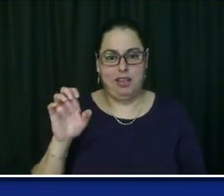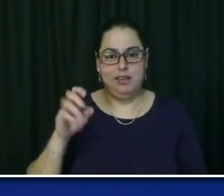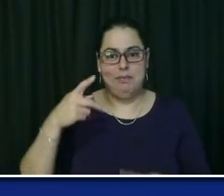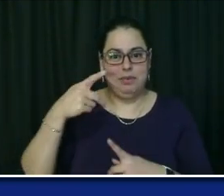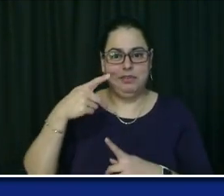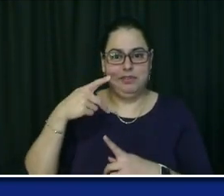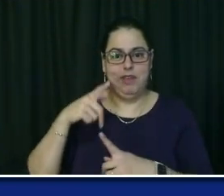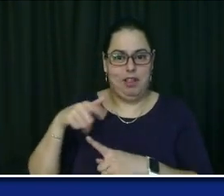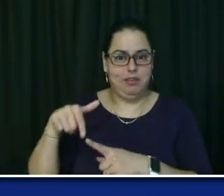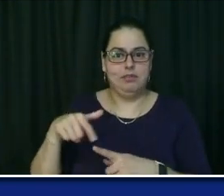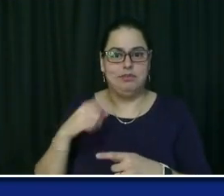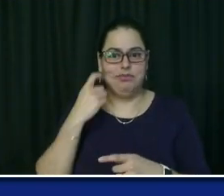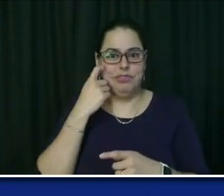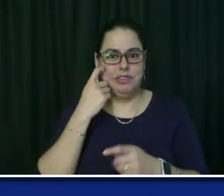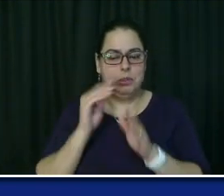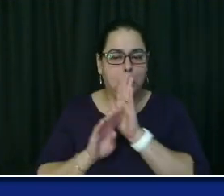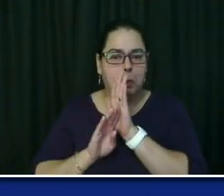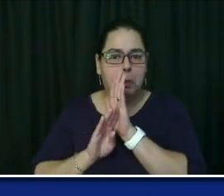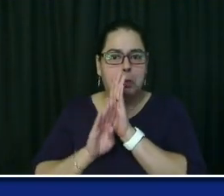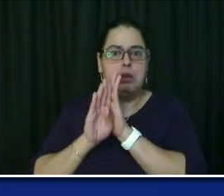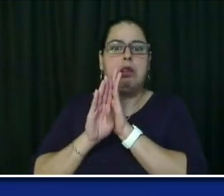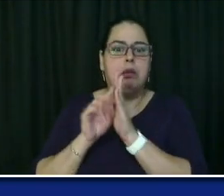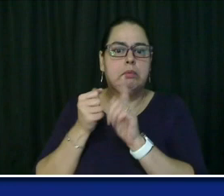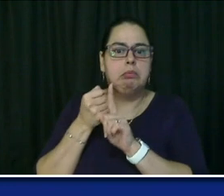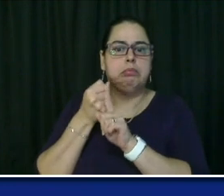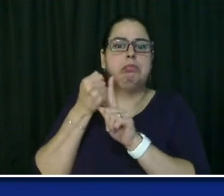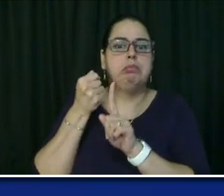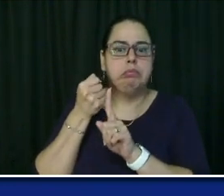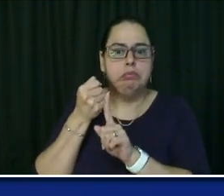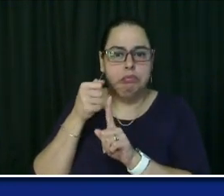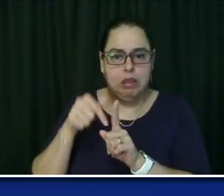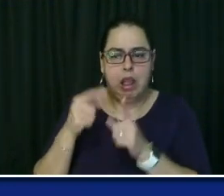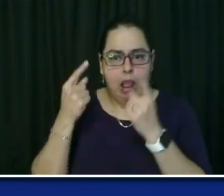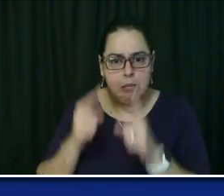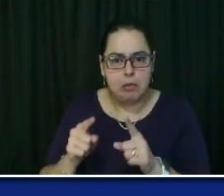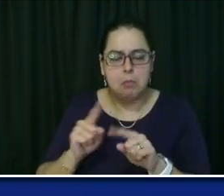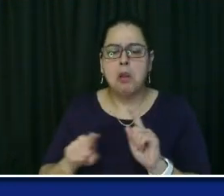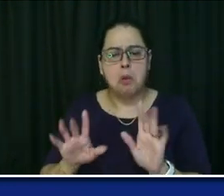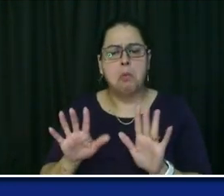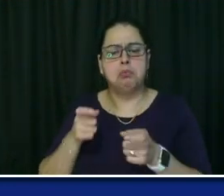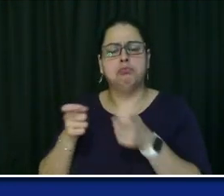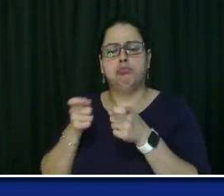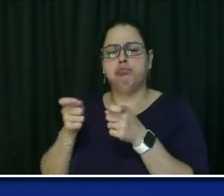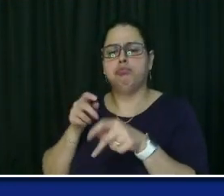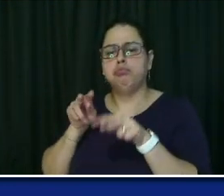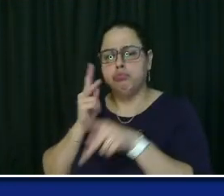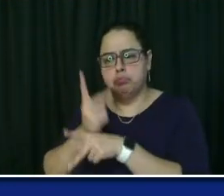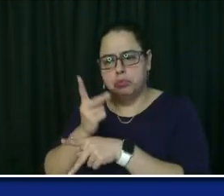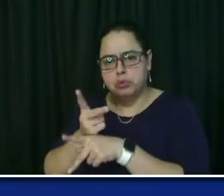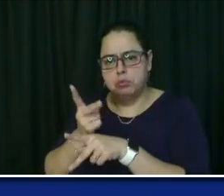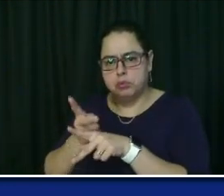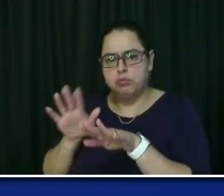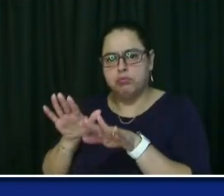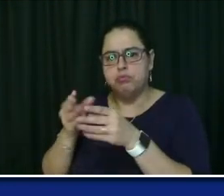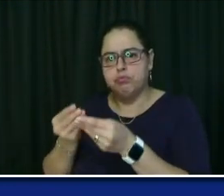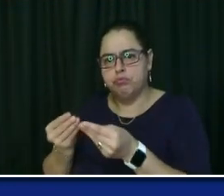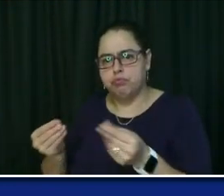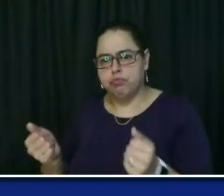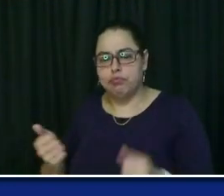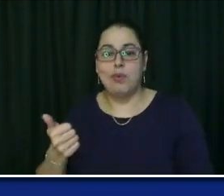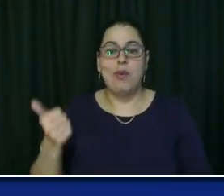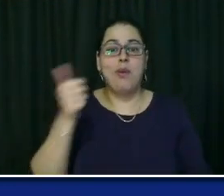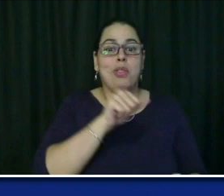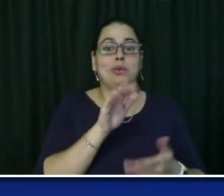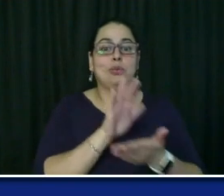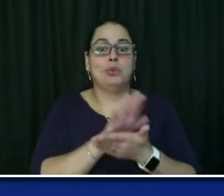of the schools that have opened where individuals have tested positive in this school and that school, but they haven't manifested themselves in an